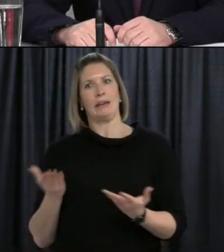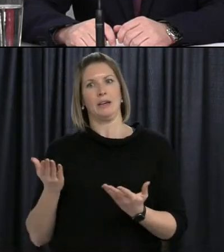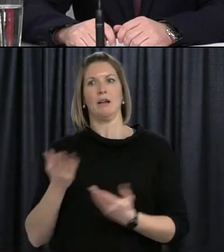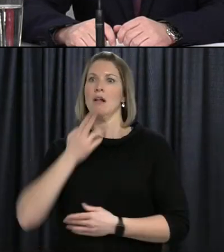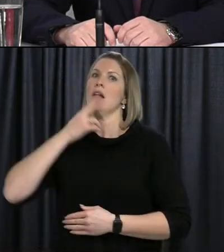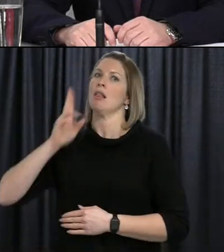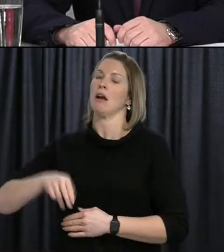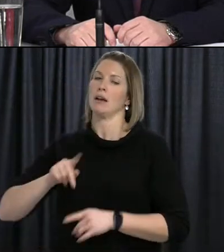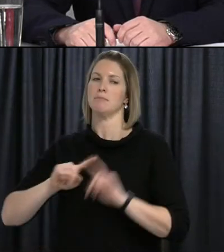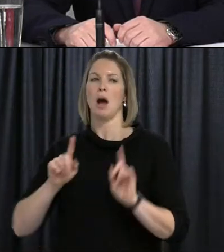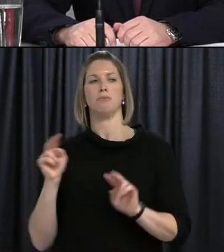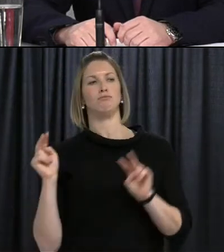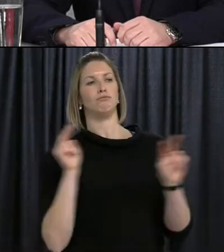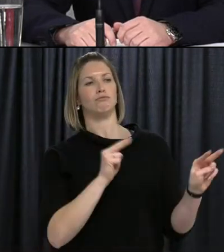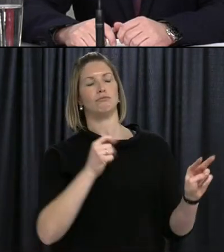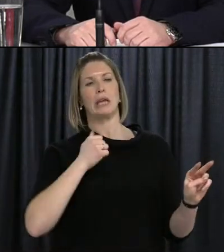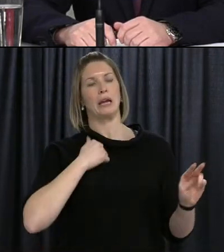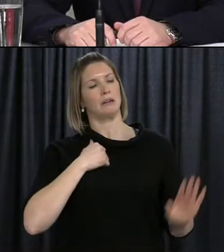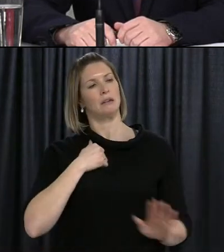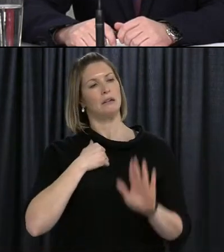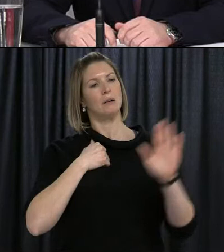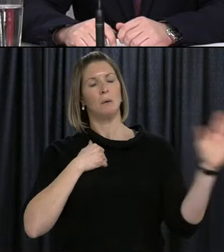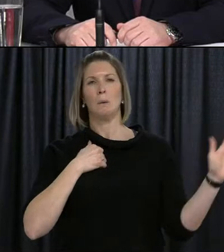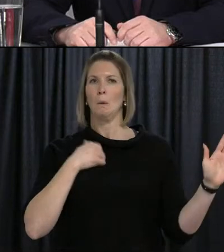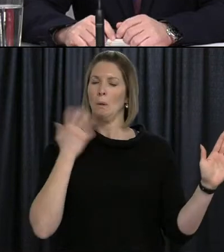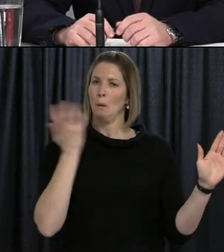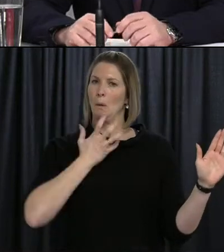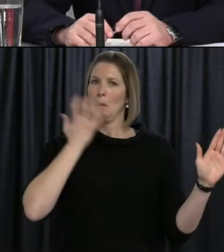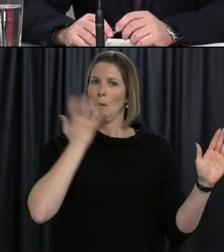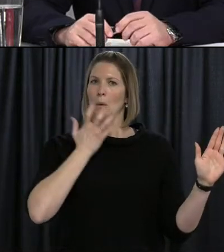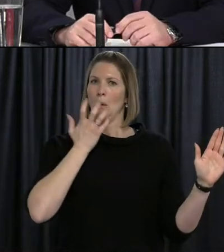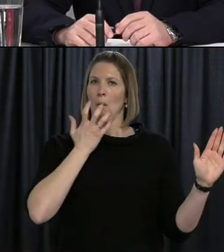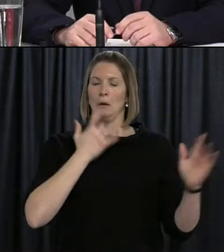of our province worsens. Jurisdictions with